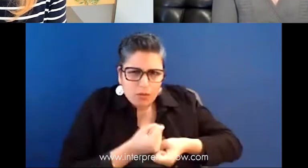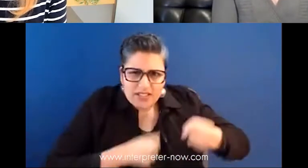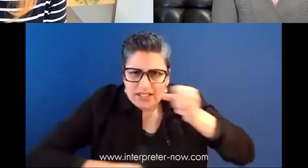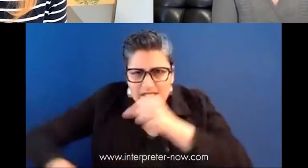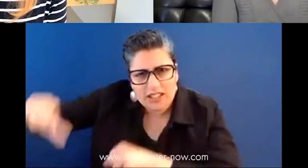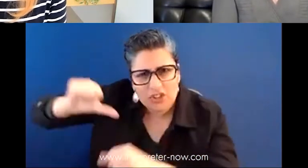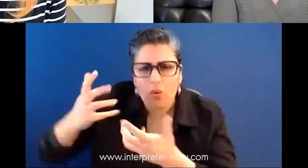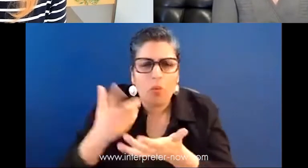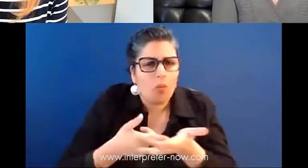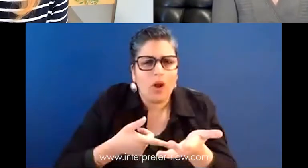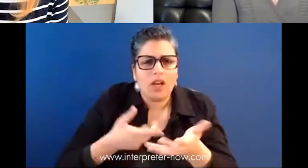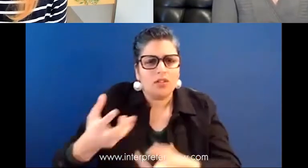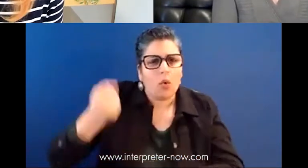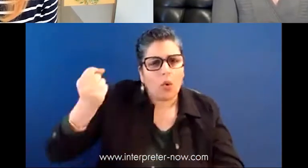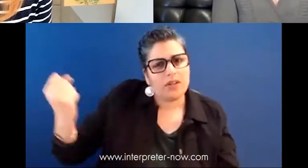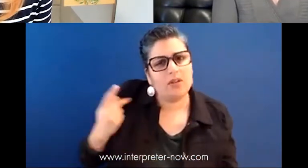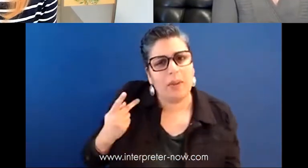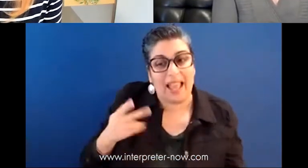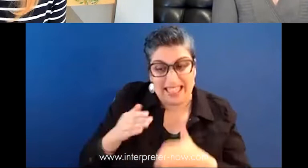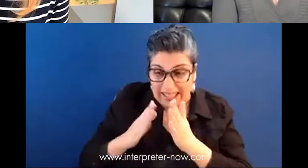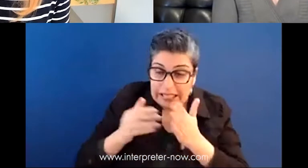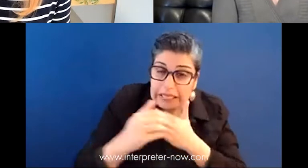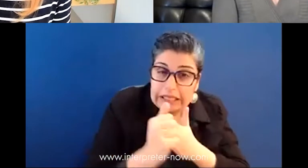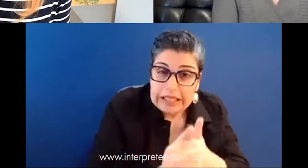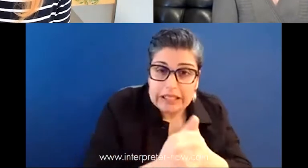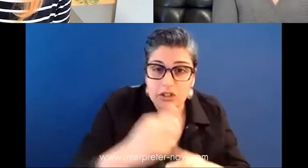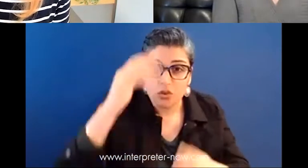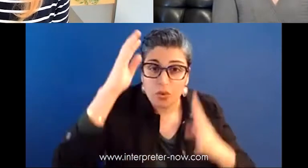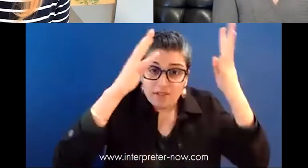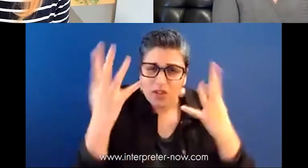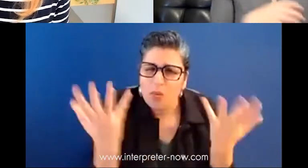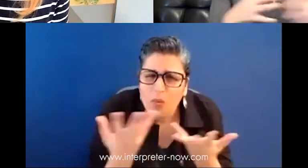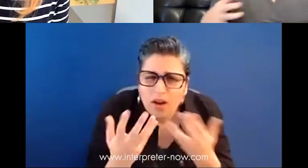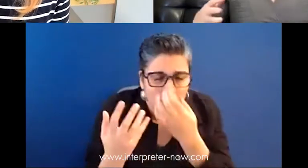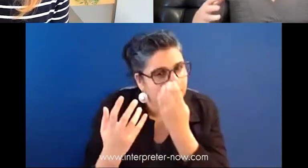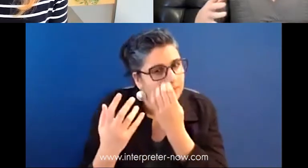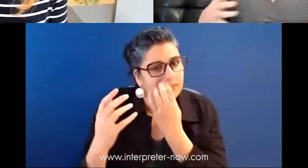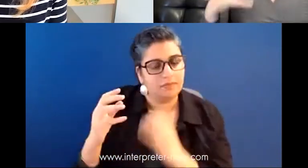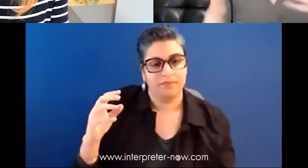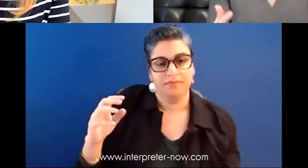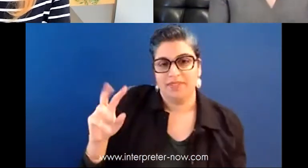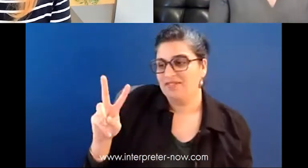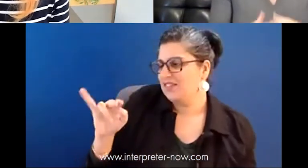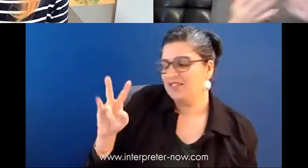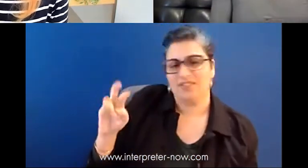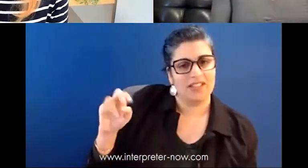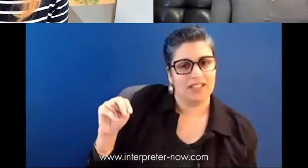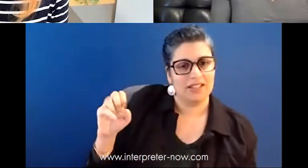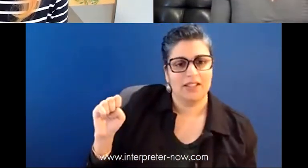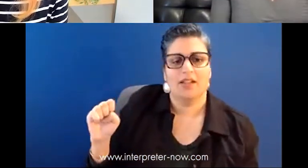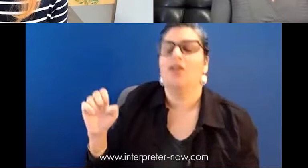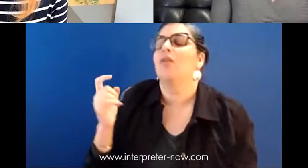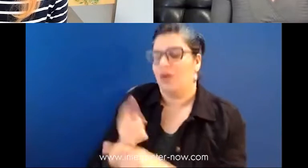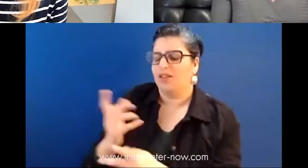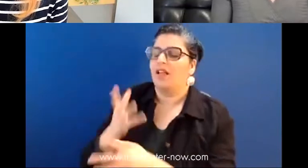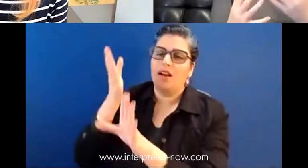those relationships that lead to the innovation ultimately? Yeah. So, there's all sorts of psychological literature